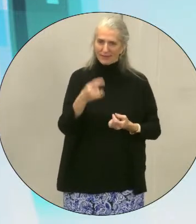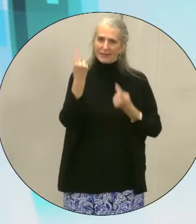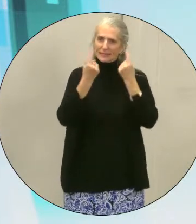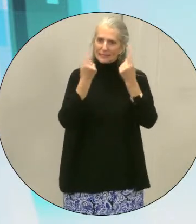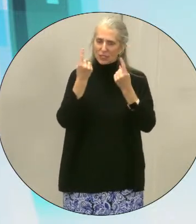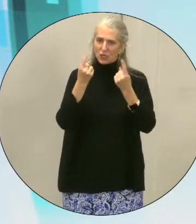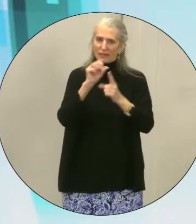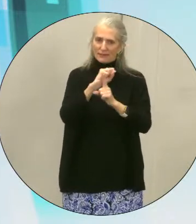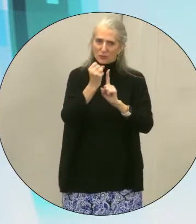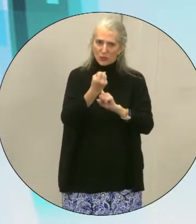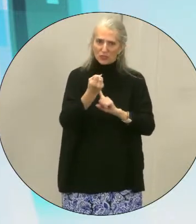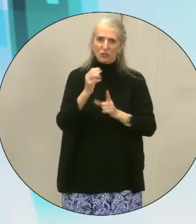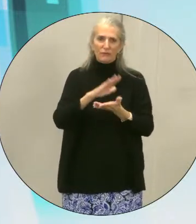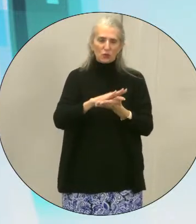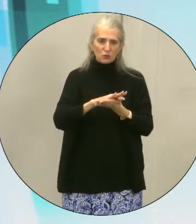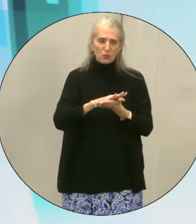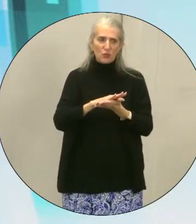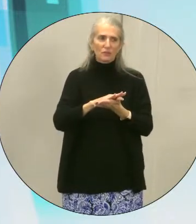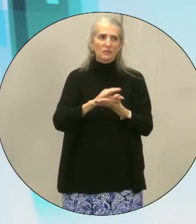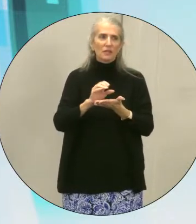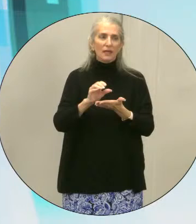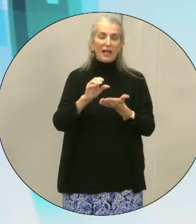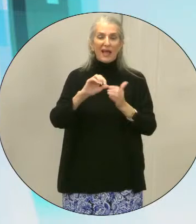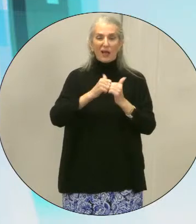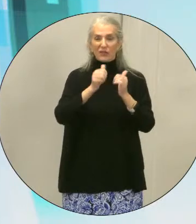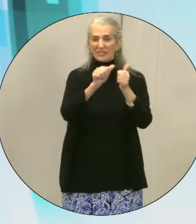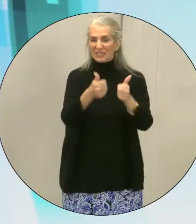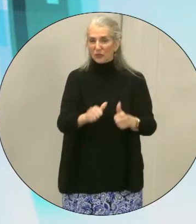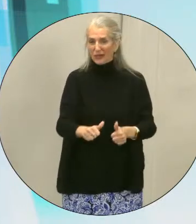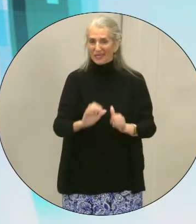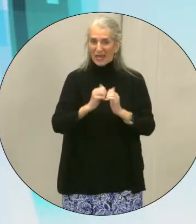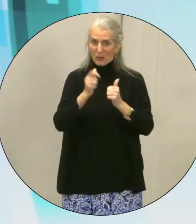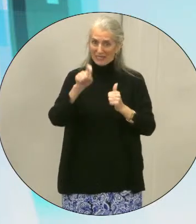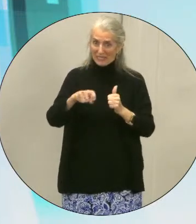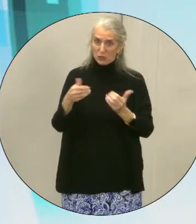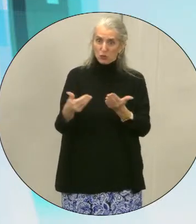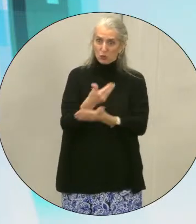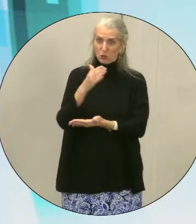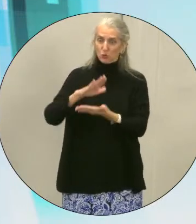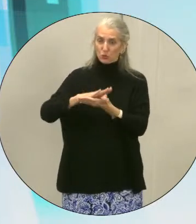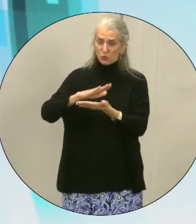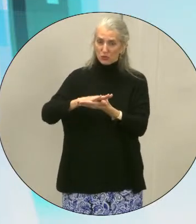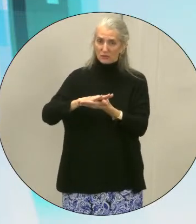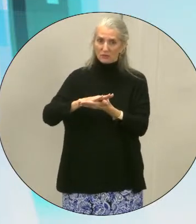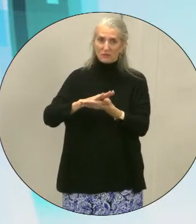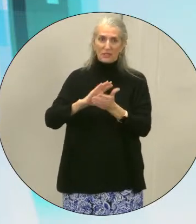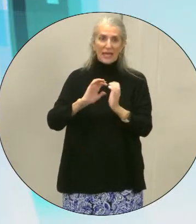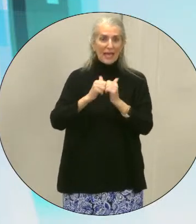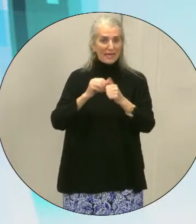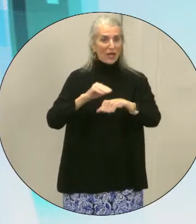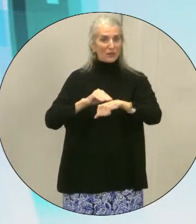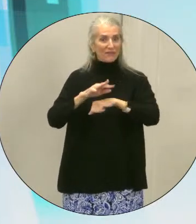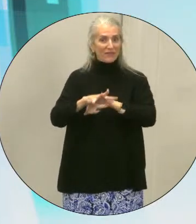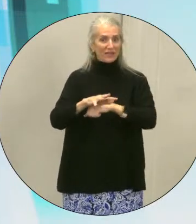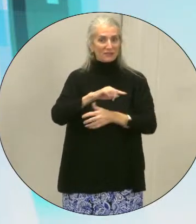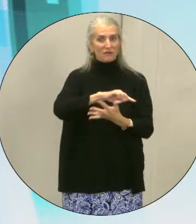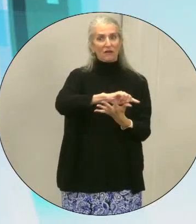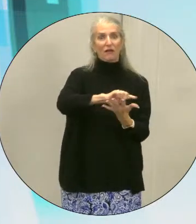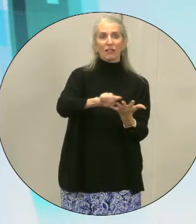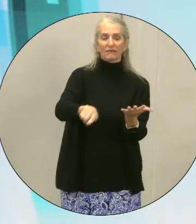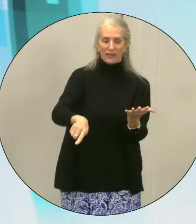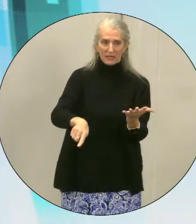schools, how they're deteriorating, how we need new schools, and how it affects it. So